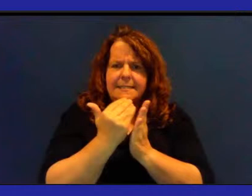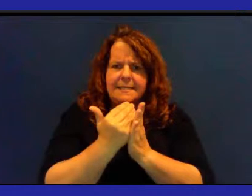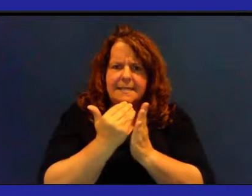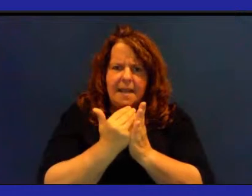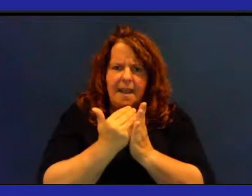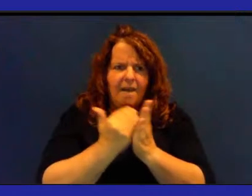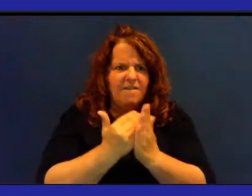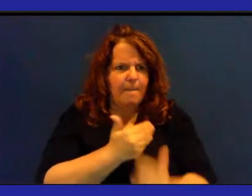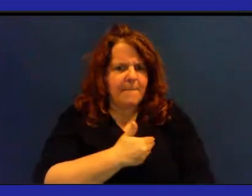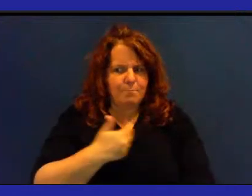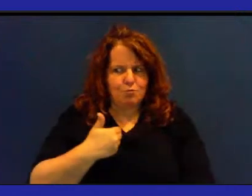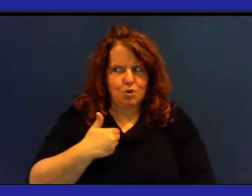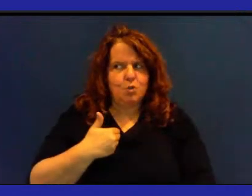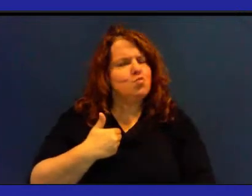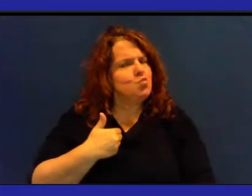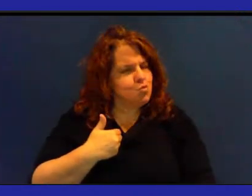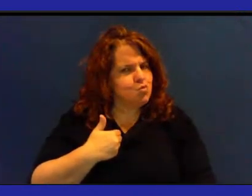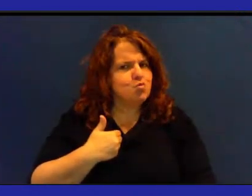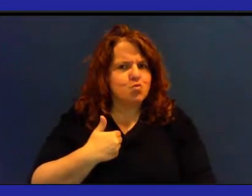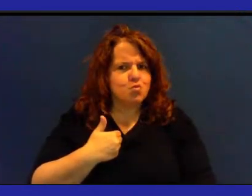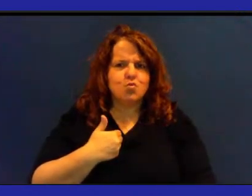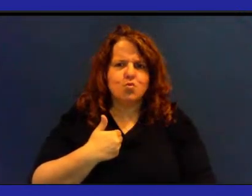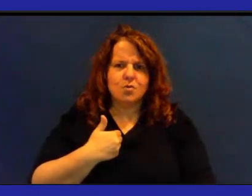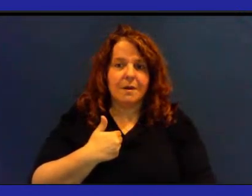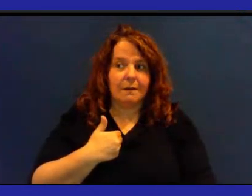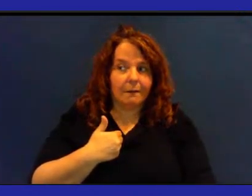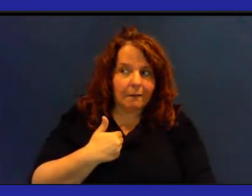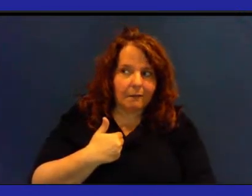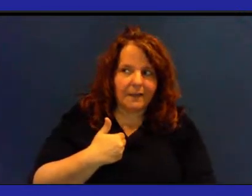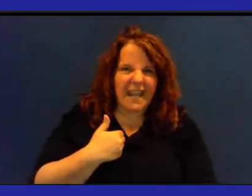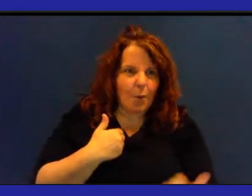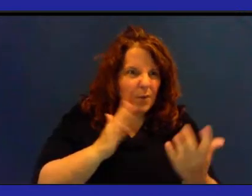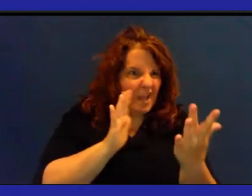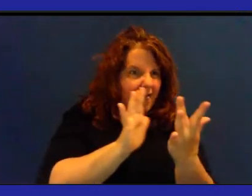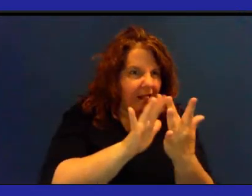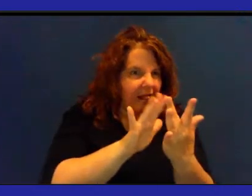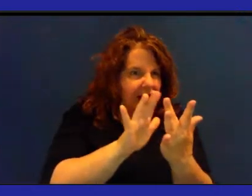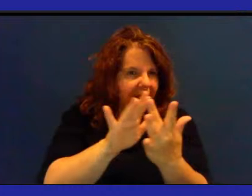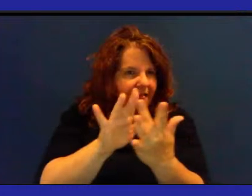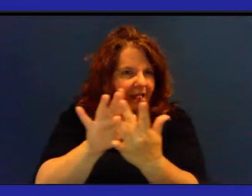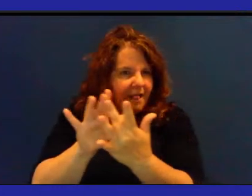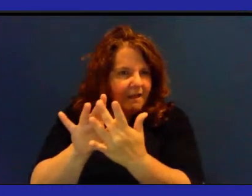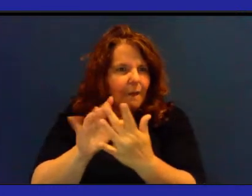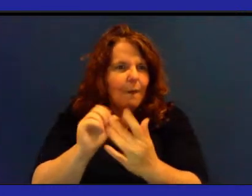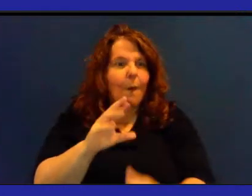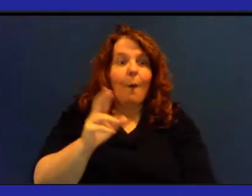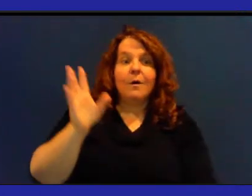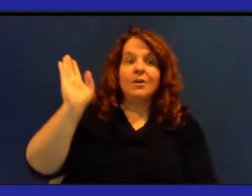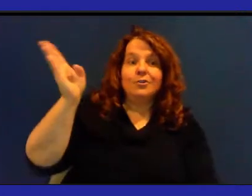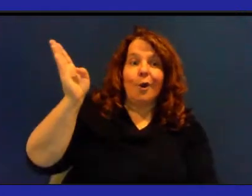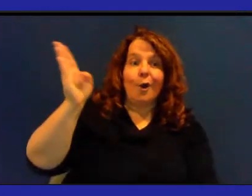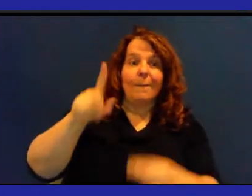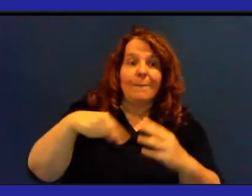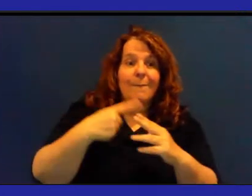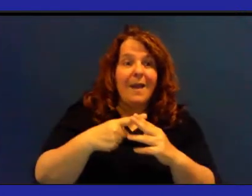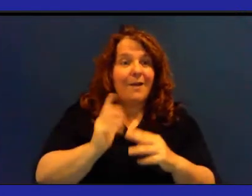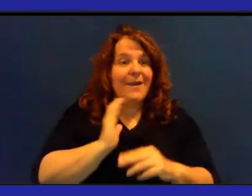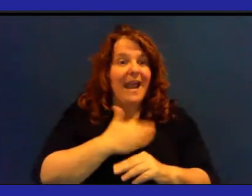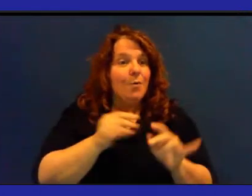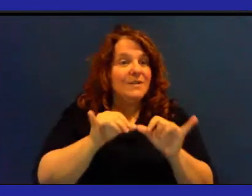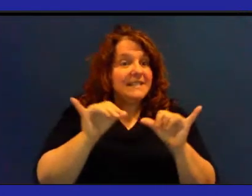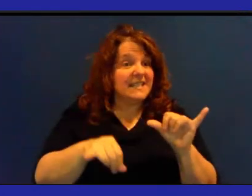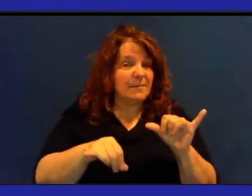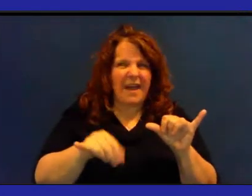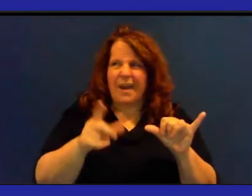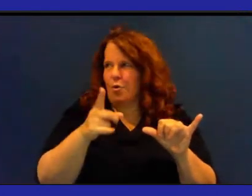members that I don't know if we can reach out to them or give talks to them about it, about the system. I don't know if they allow that, of